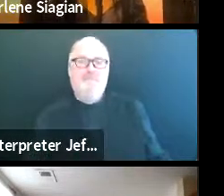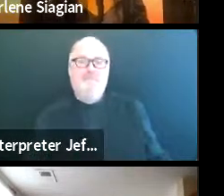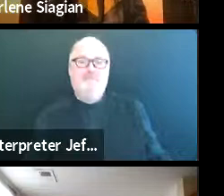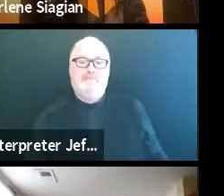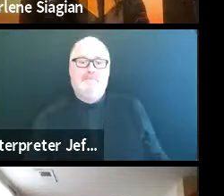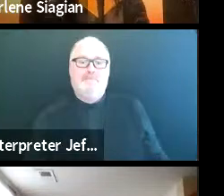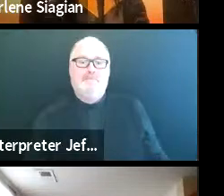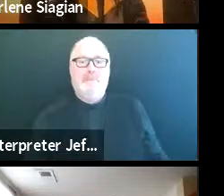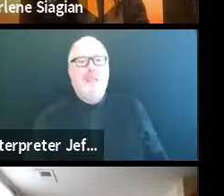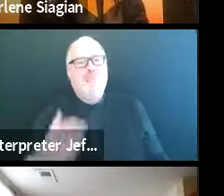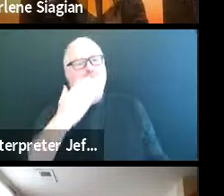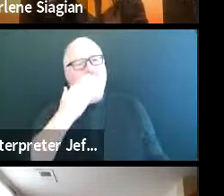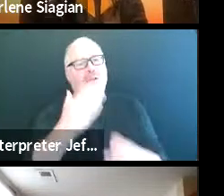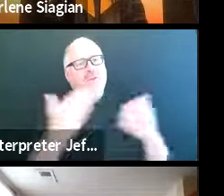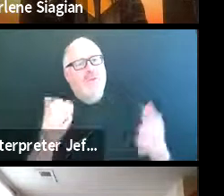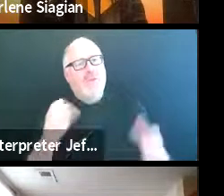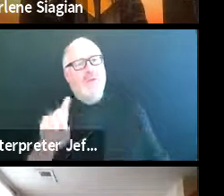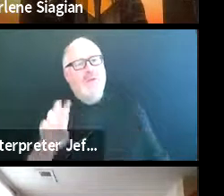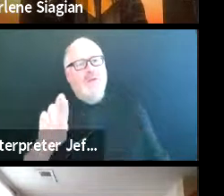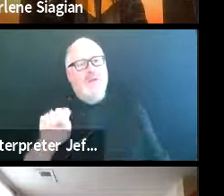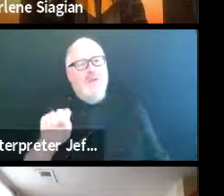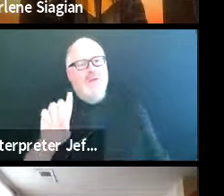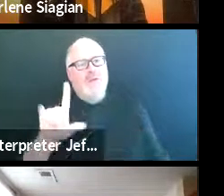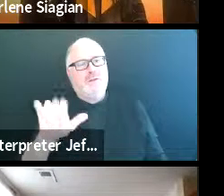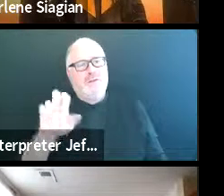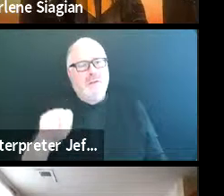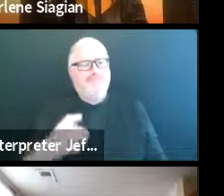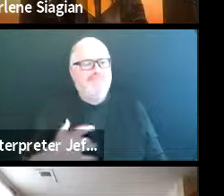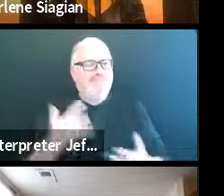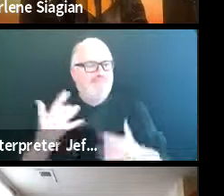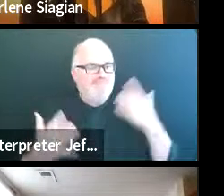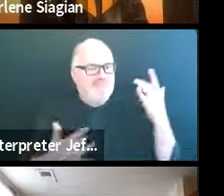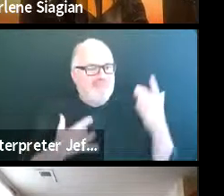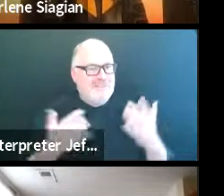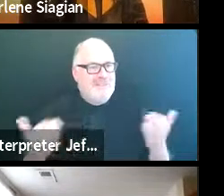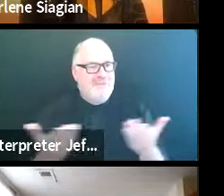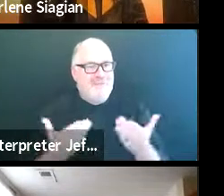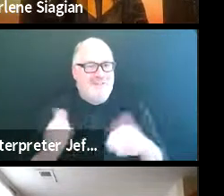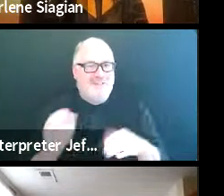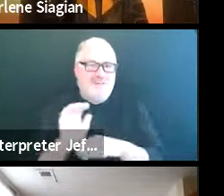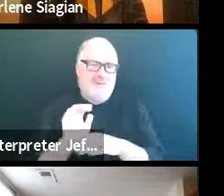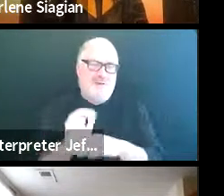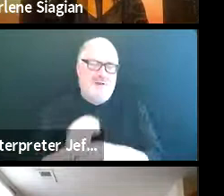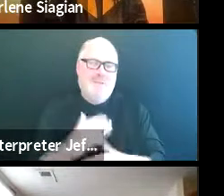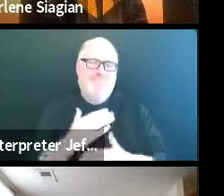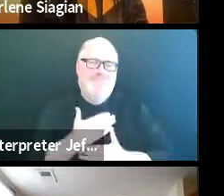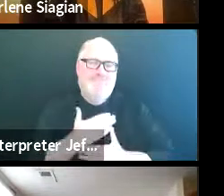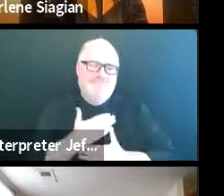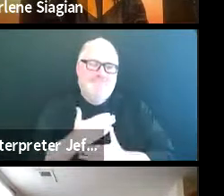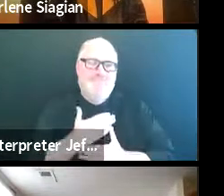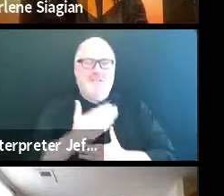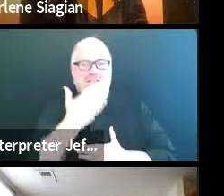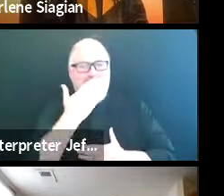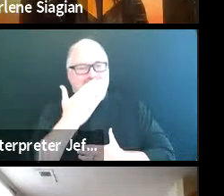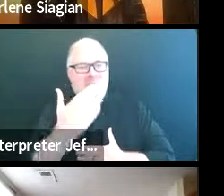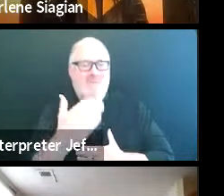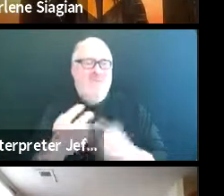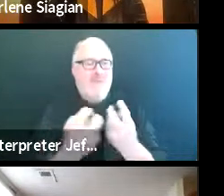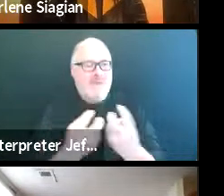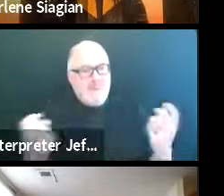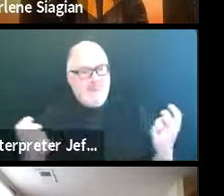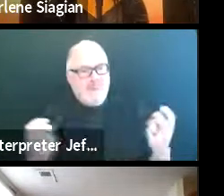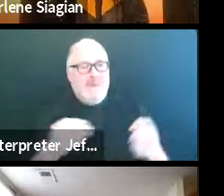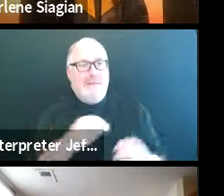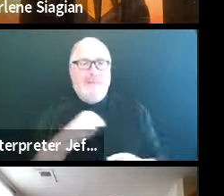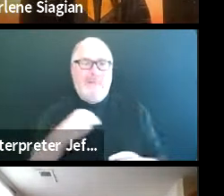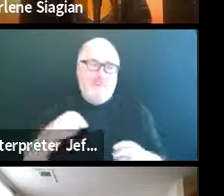Thank you so much, Dr. Sullivan. I am so excited to be here this evening, and I'm thankful for the dissertation committee members